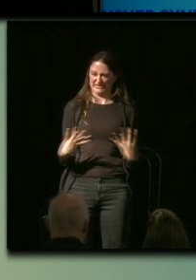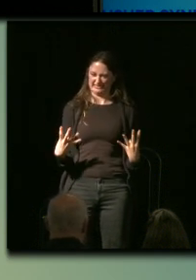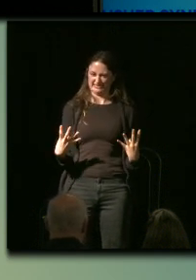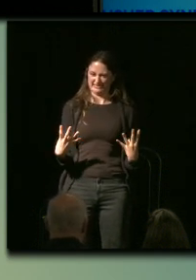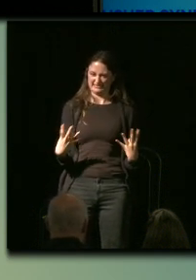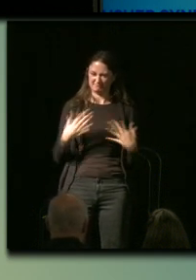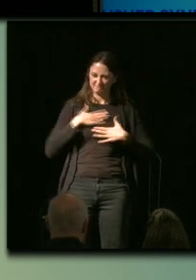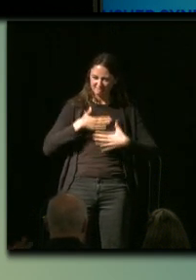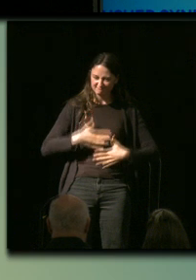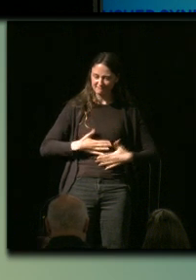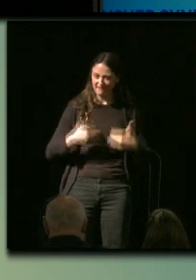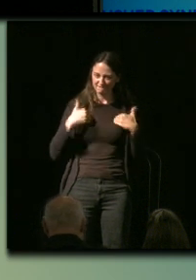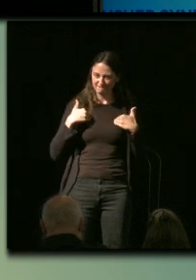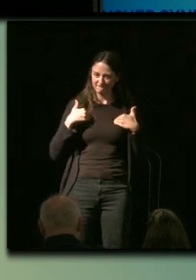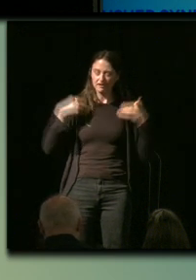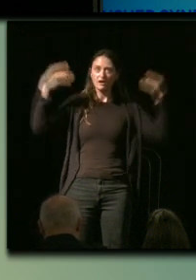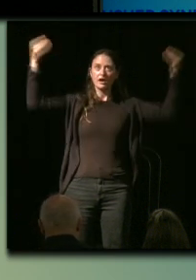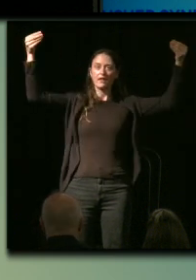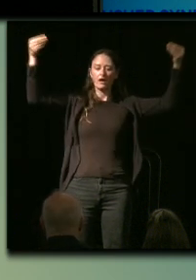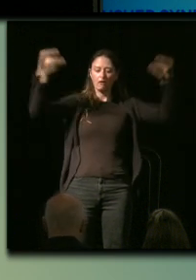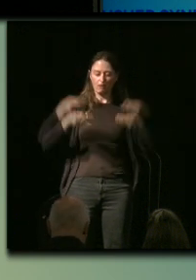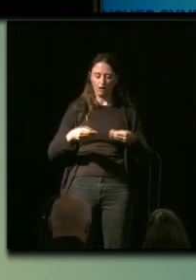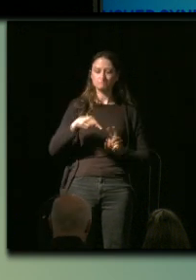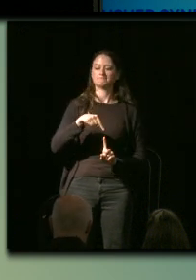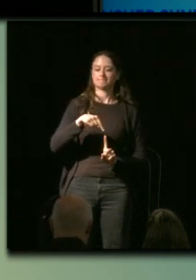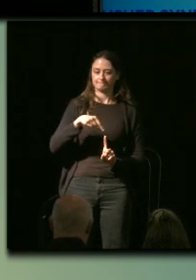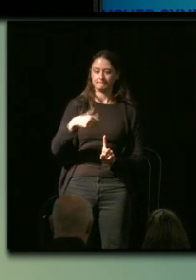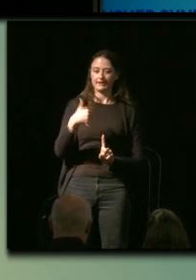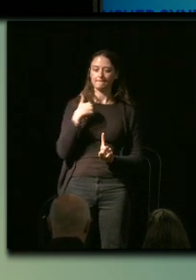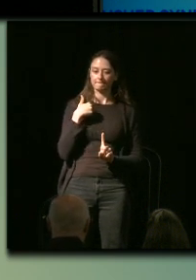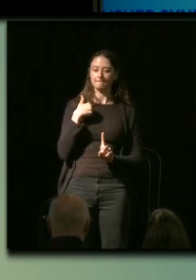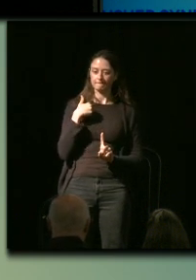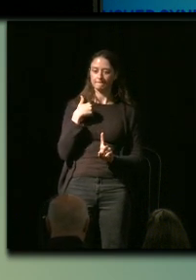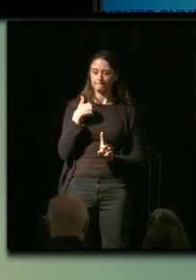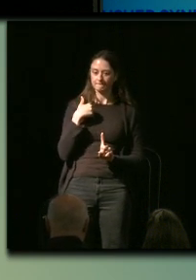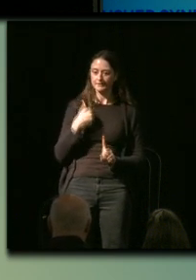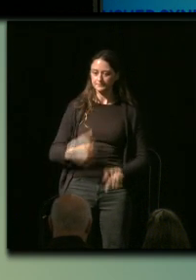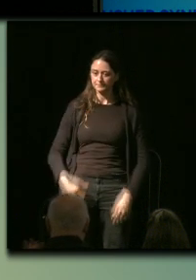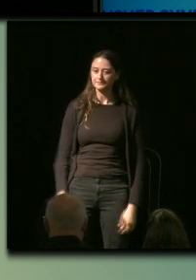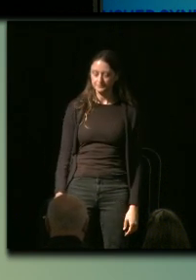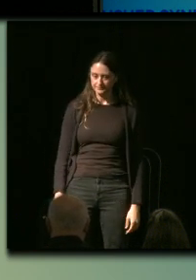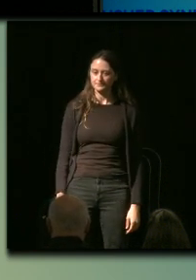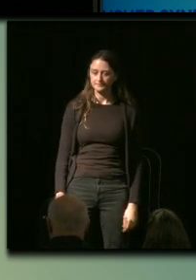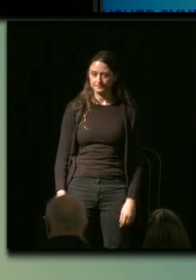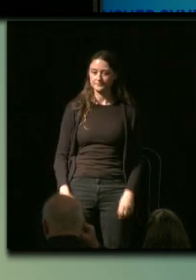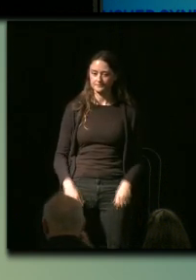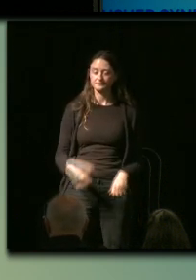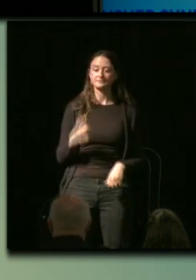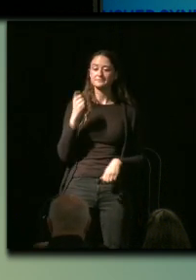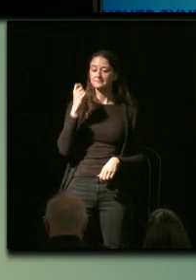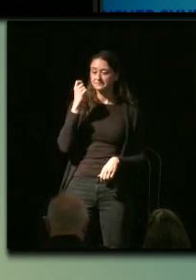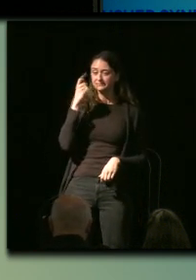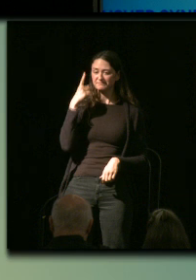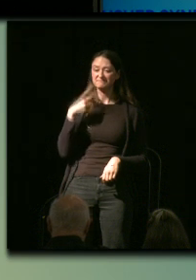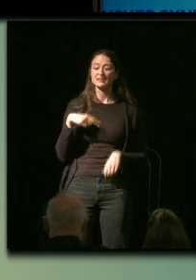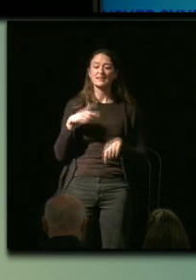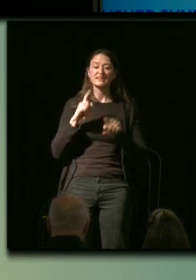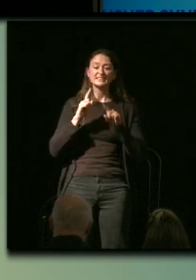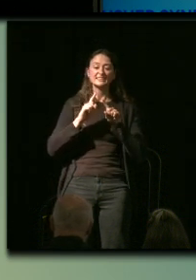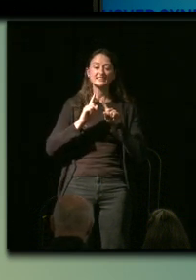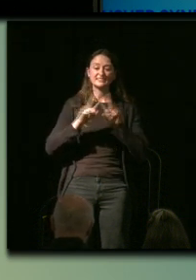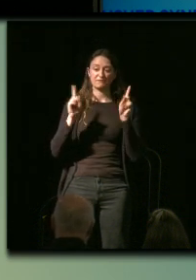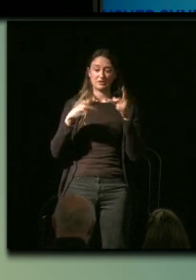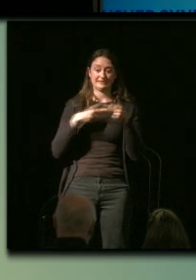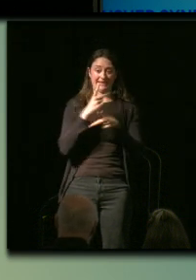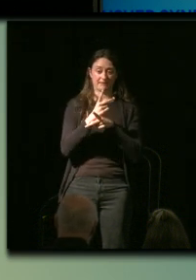in the USH2A gene. When people with Usher syndrome have two different misspellings, the one from their father is different from the one from their